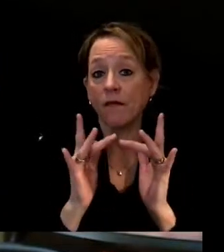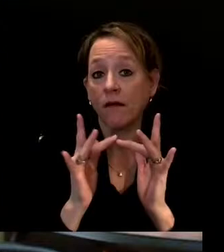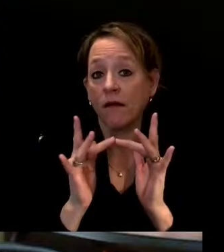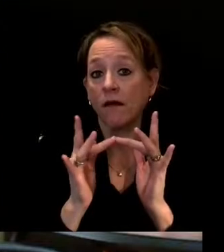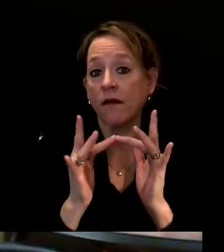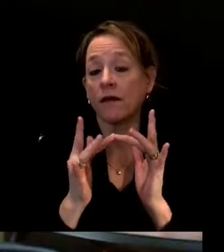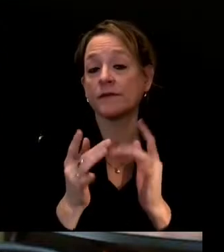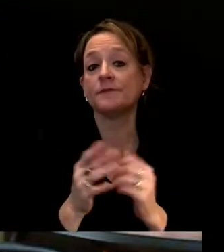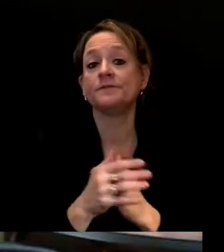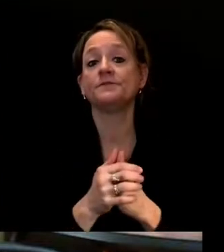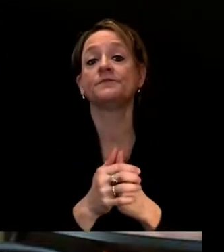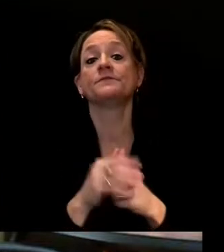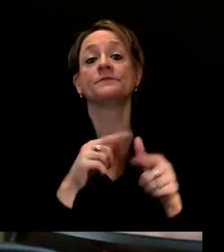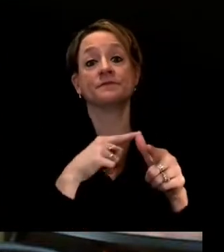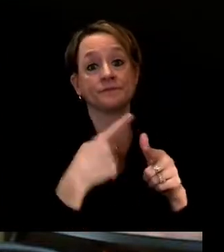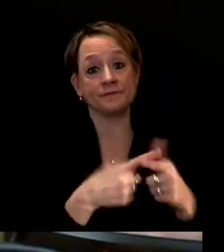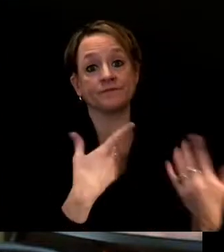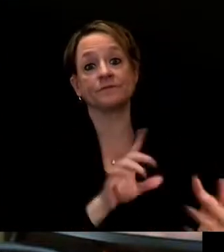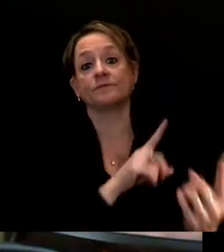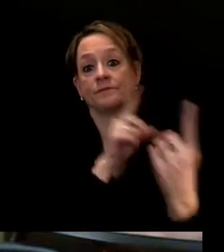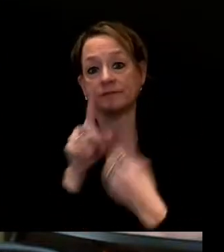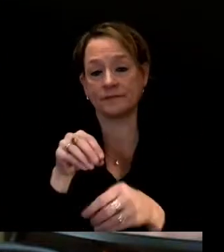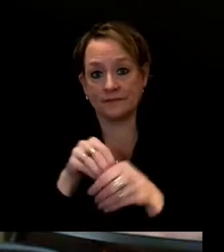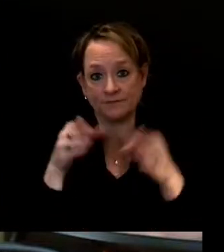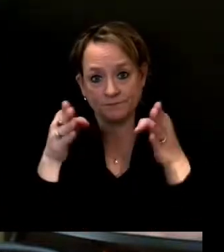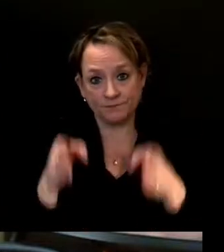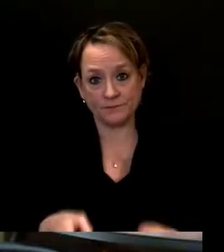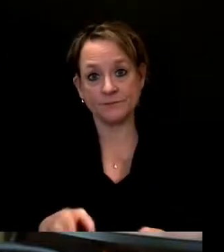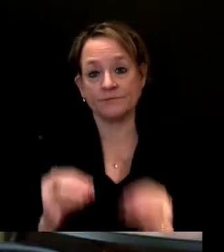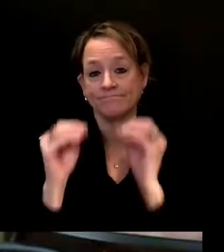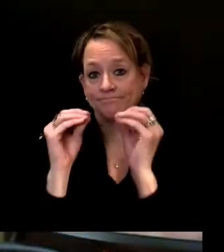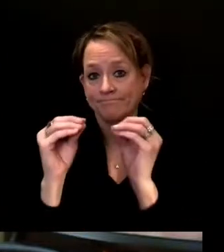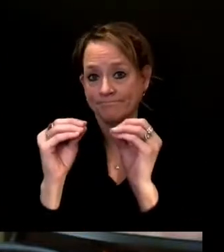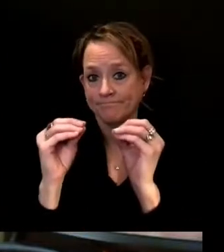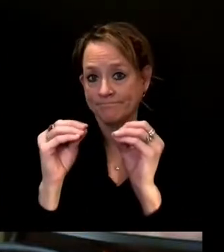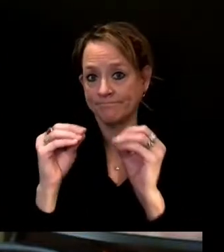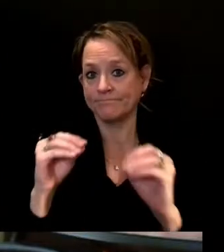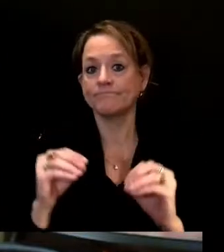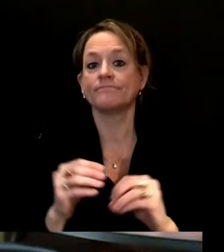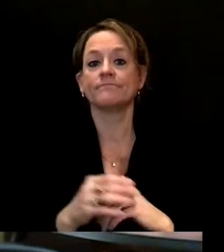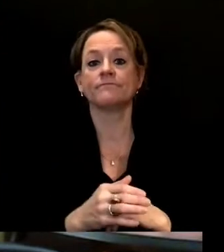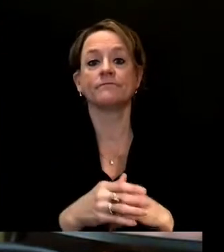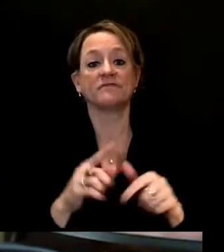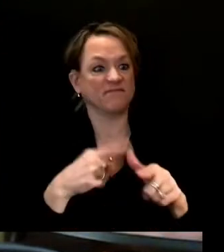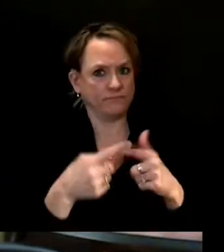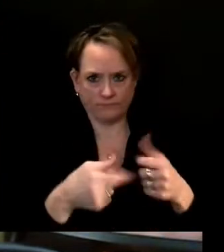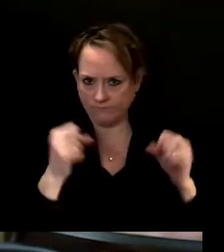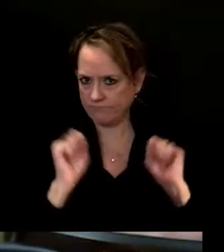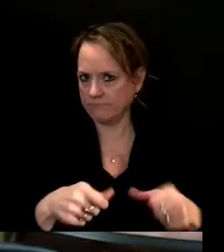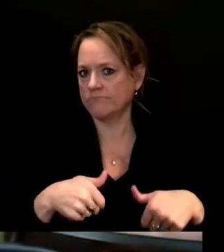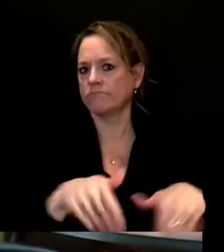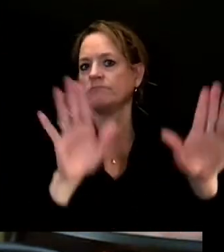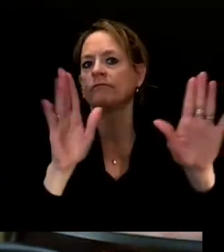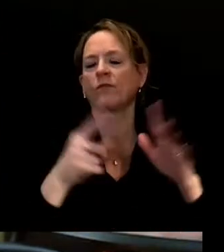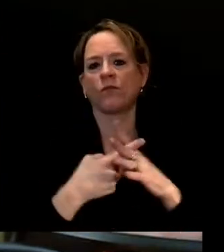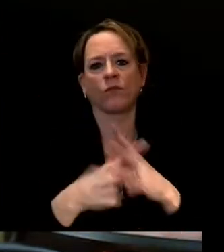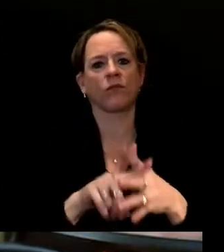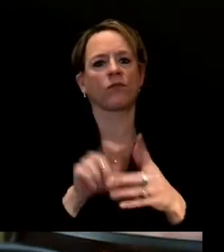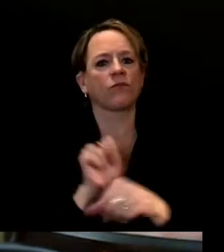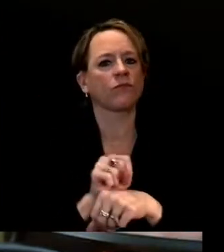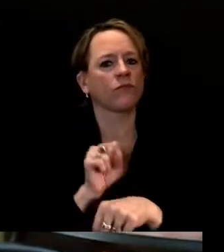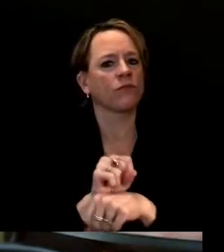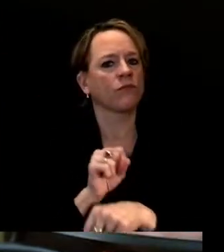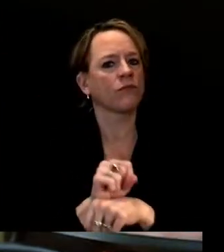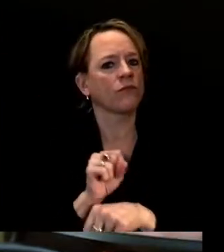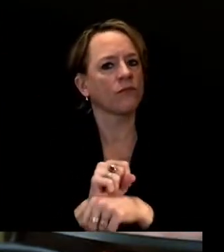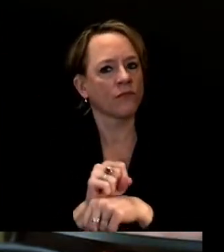people ready to go out and work safely in these skilled nursing facilities with the oversight of a registered